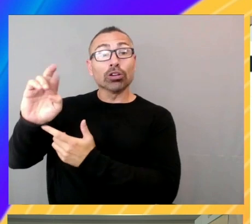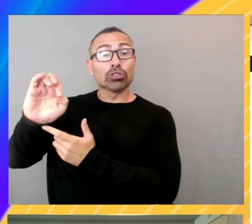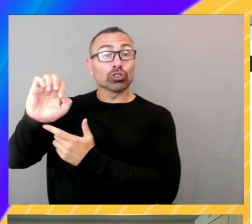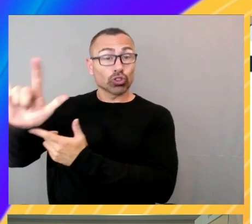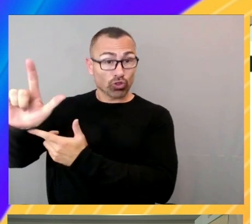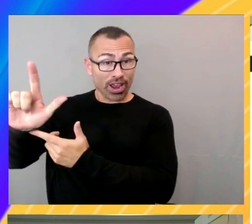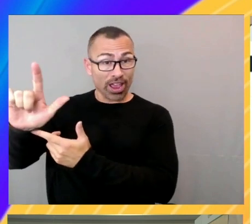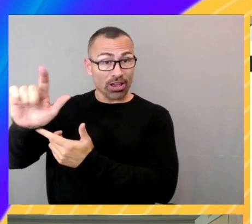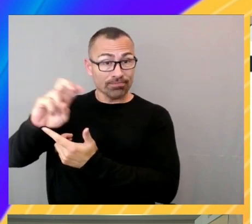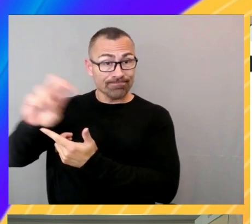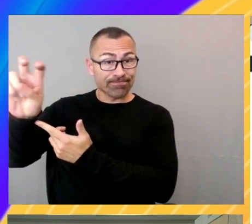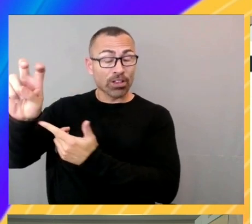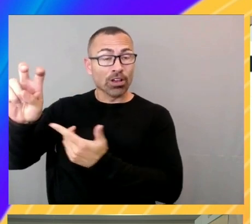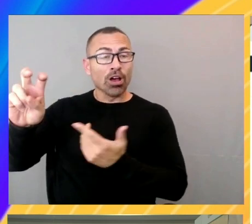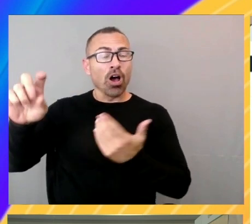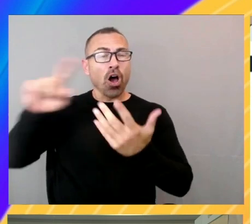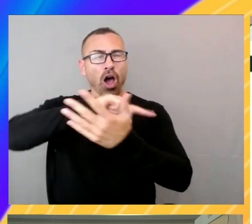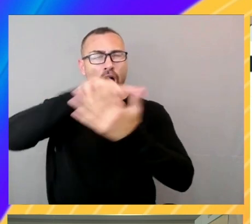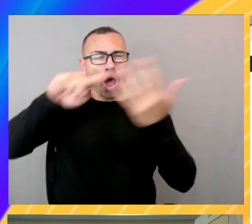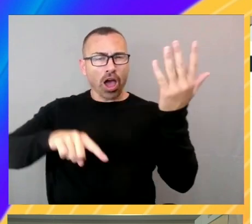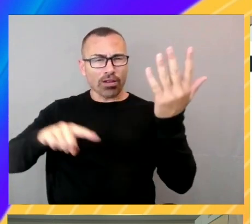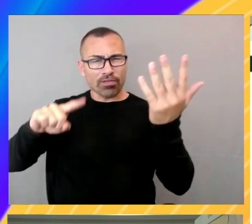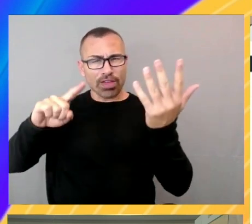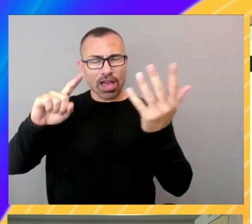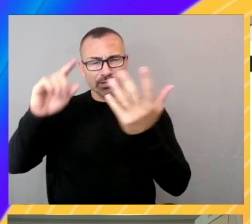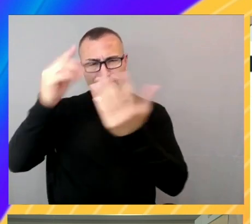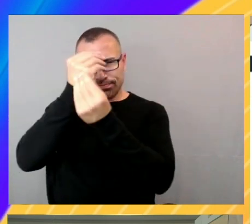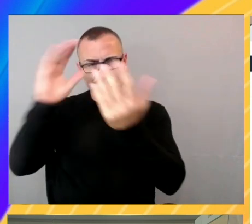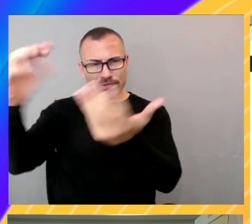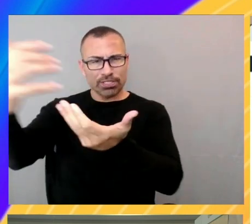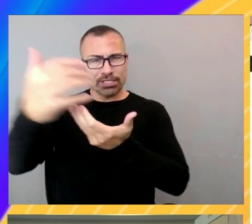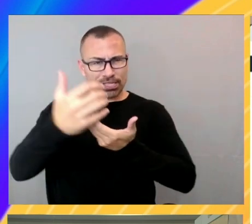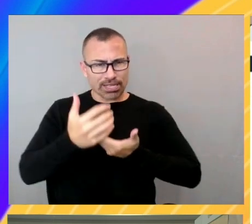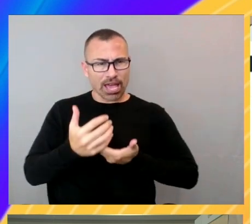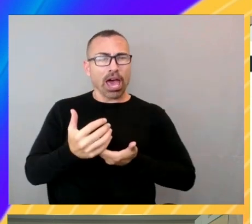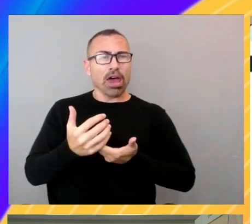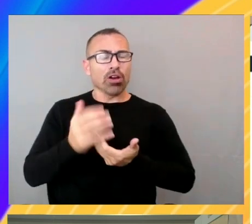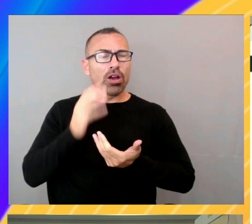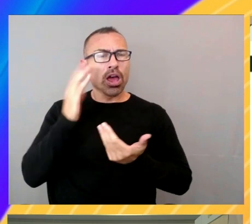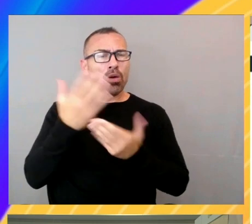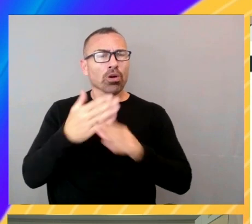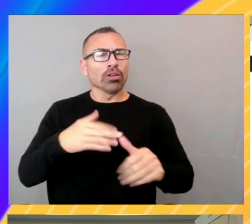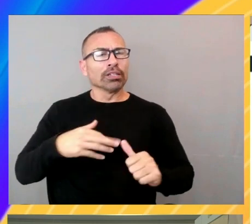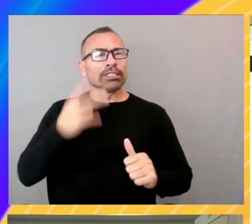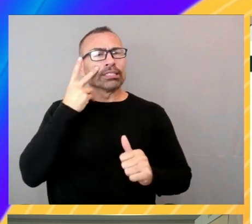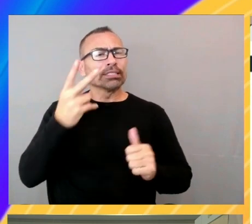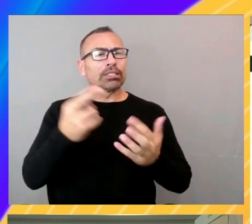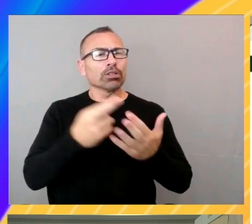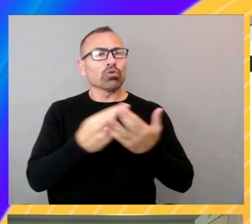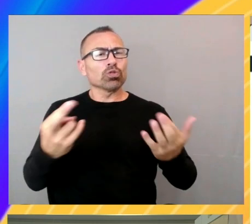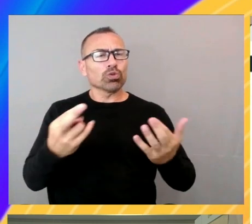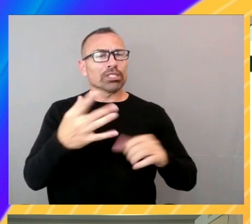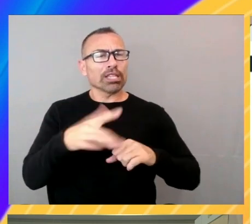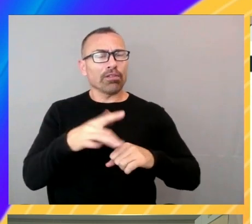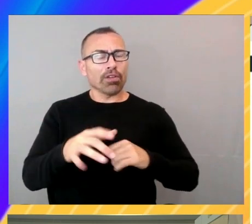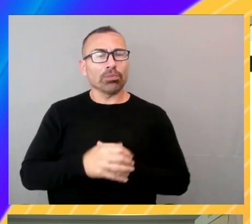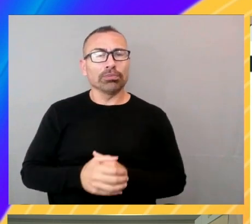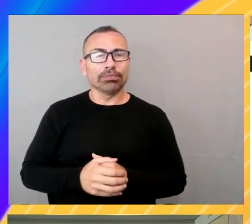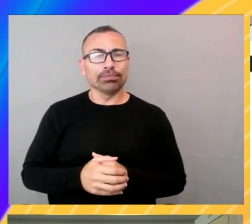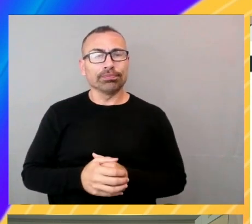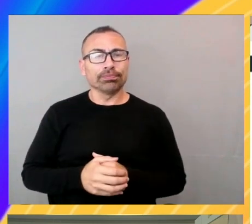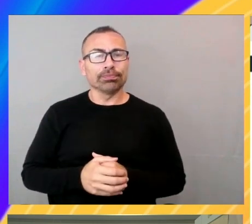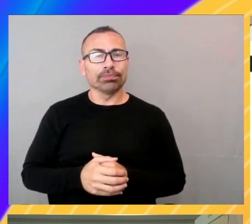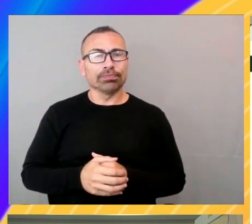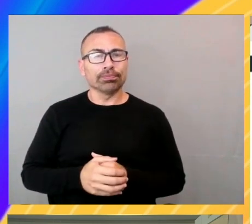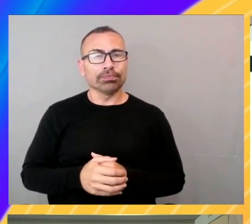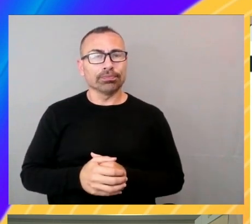resources and figure it out, what's going on there. Okay. Now, when we're looking at this, what would you say are some common use cases